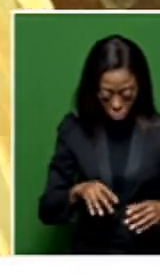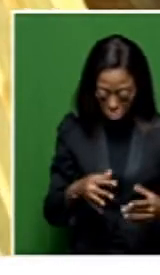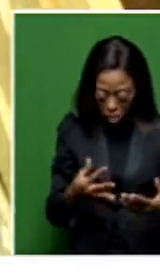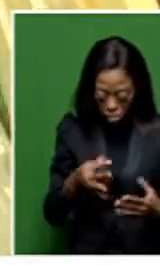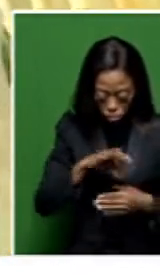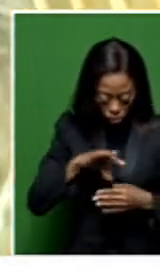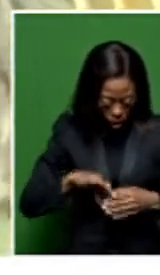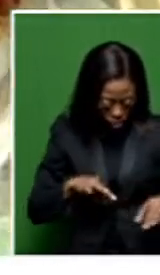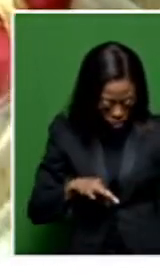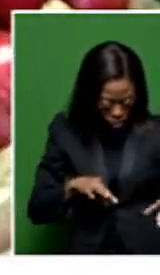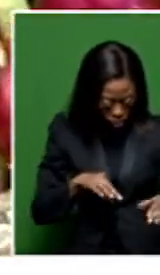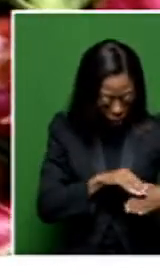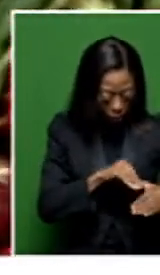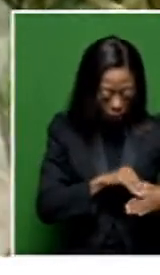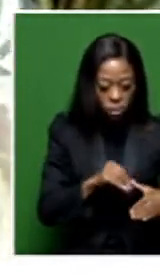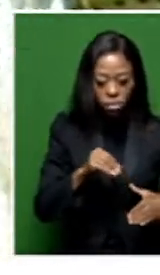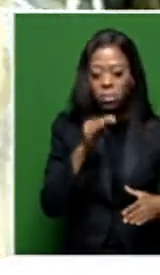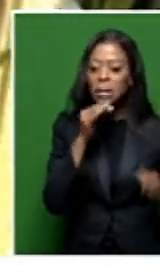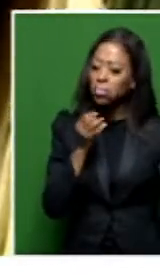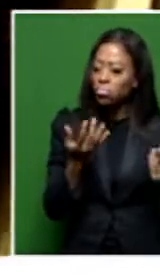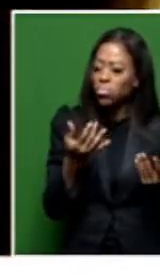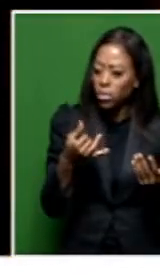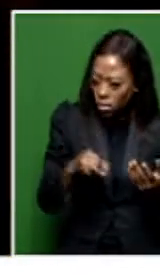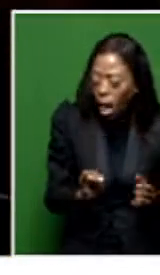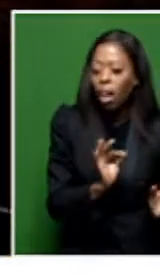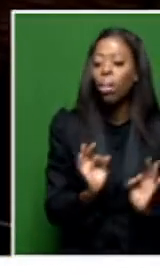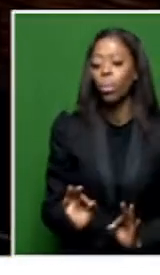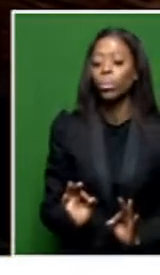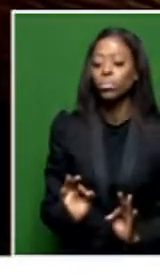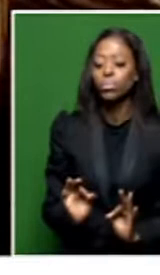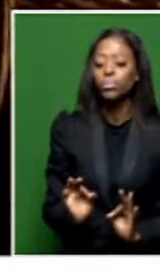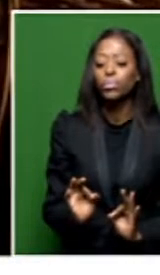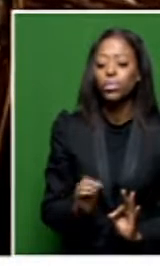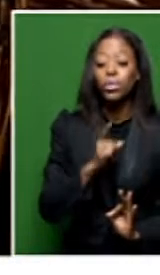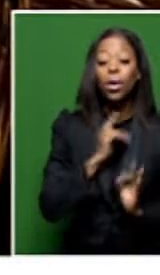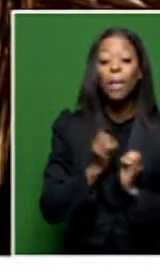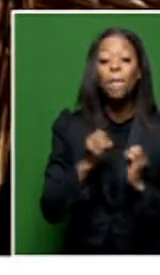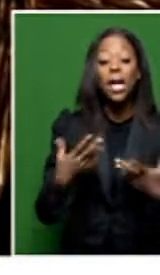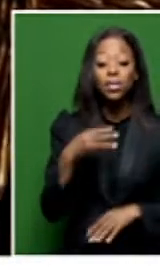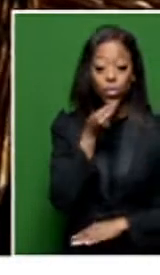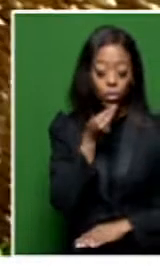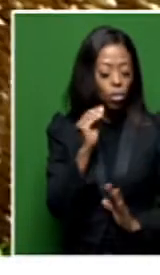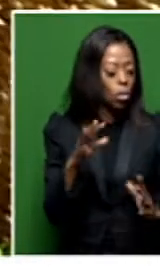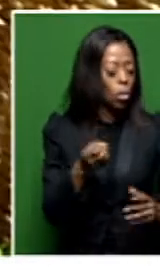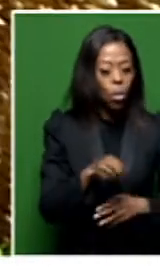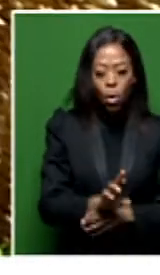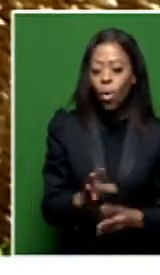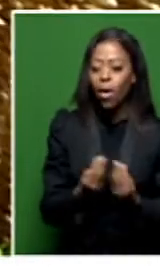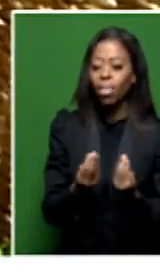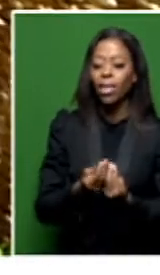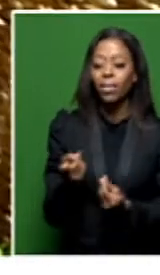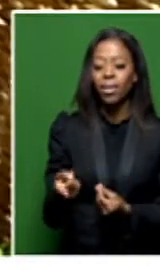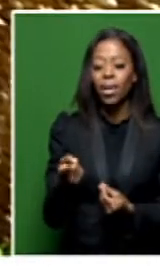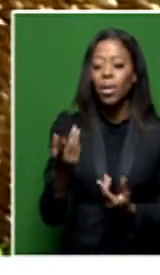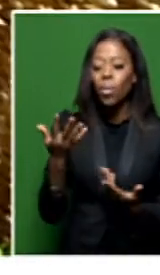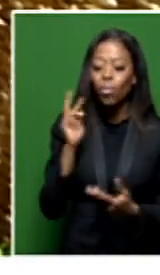meat protein, you still are on a plant-based diet because the majority of the food or the things that are on your plate are